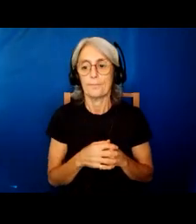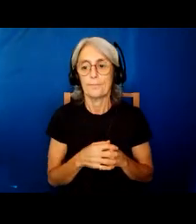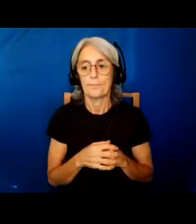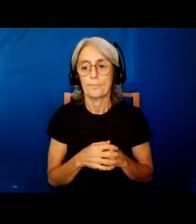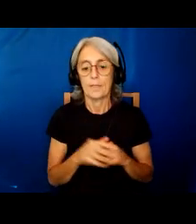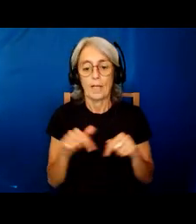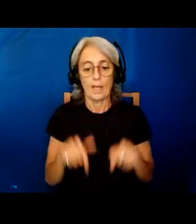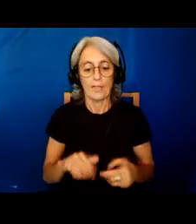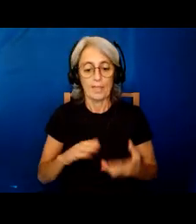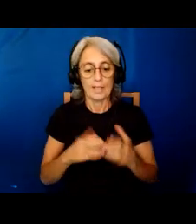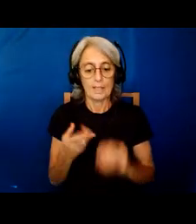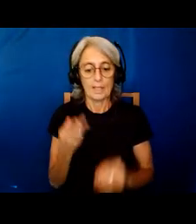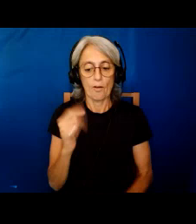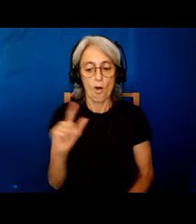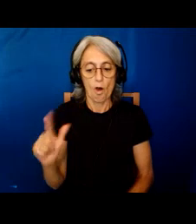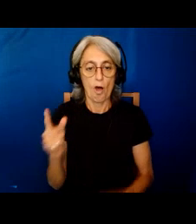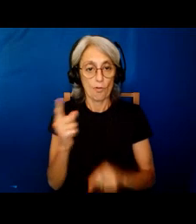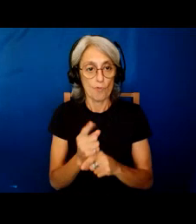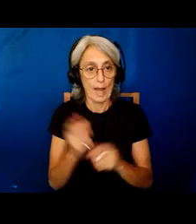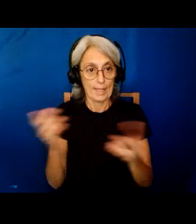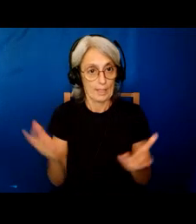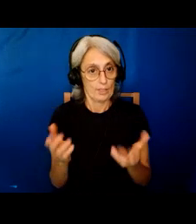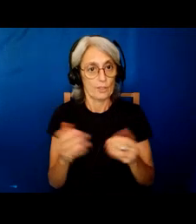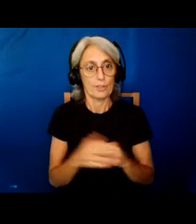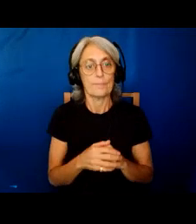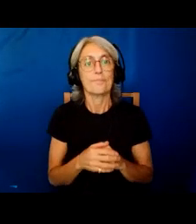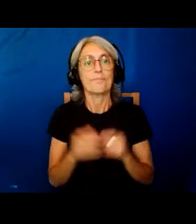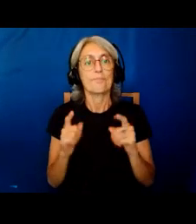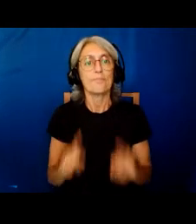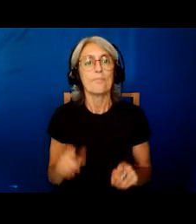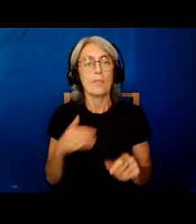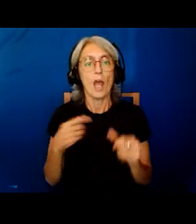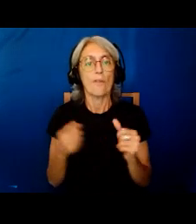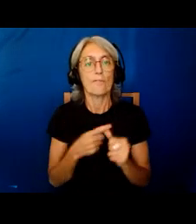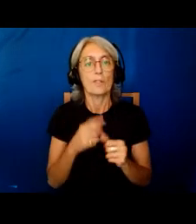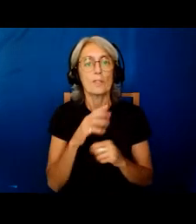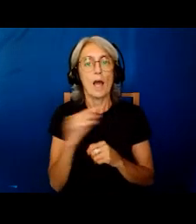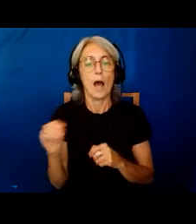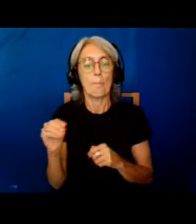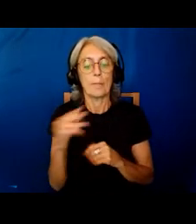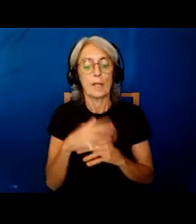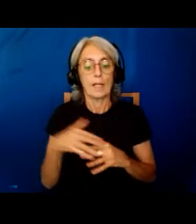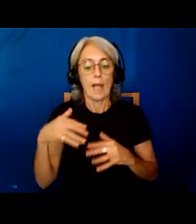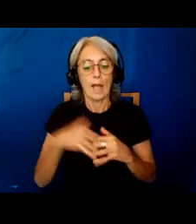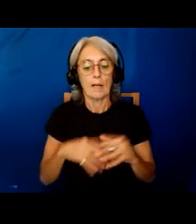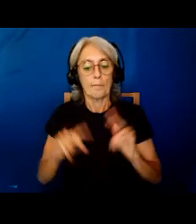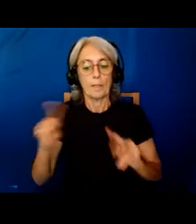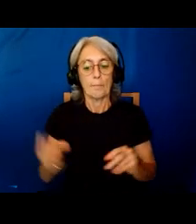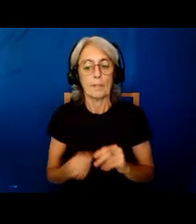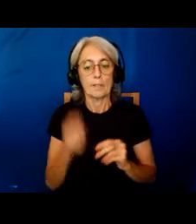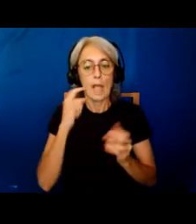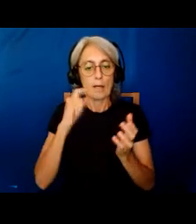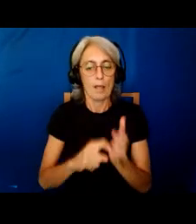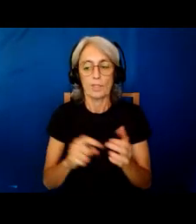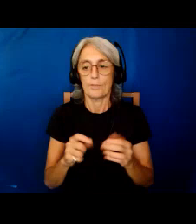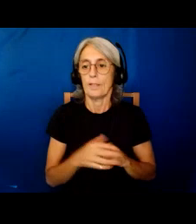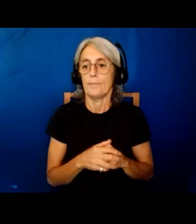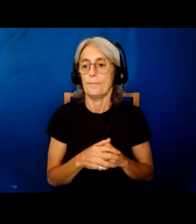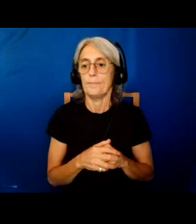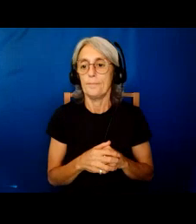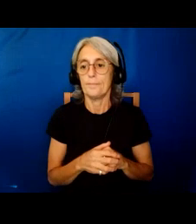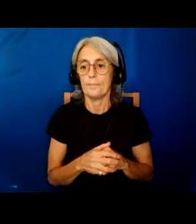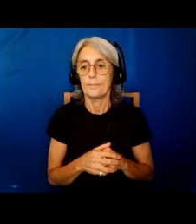hall right here, we had our first Native peoples acknowledgement. And in the work that I've been